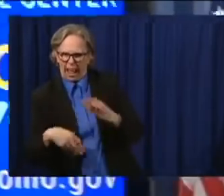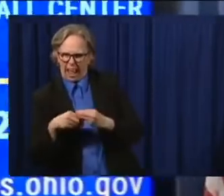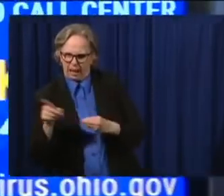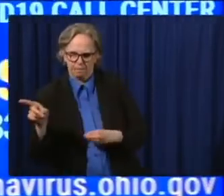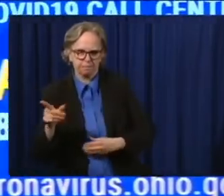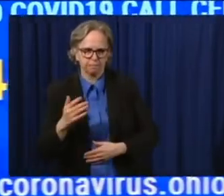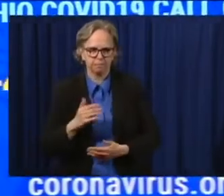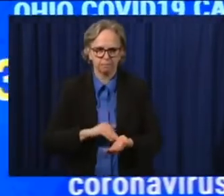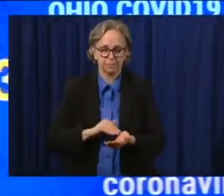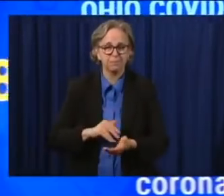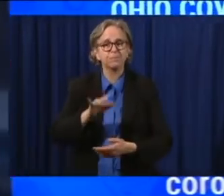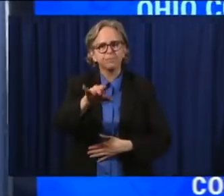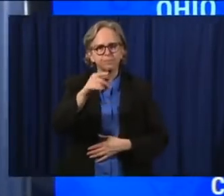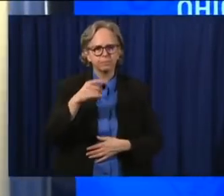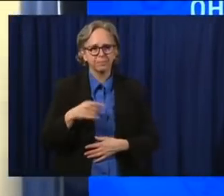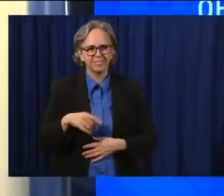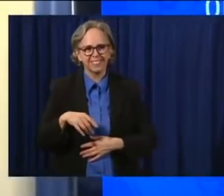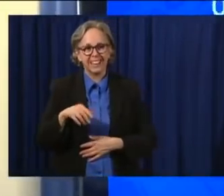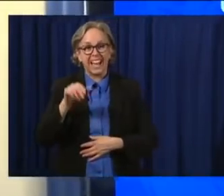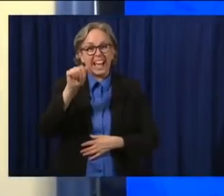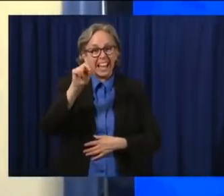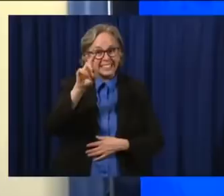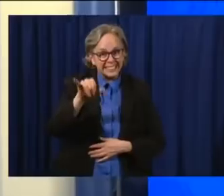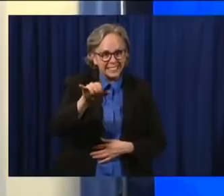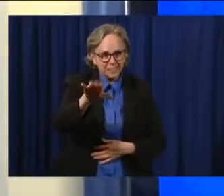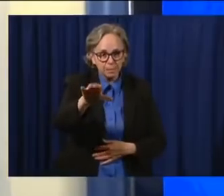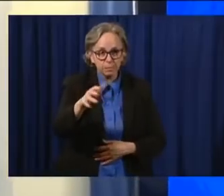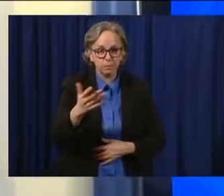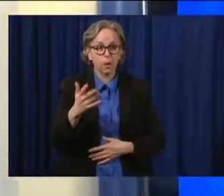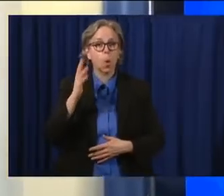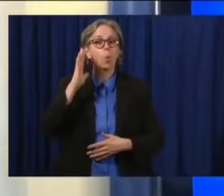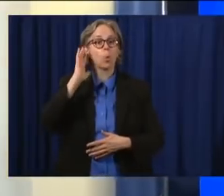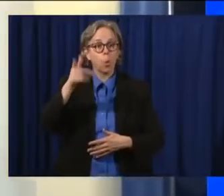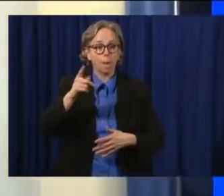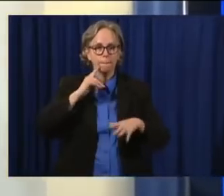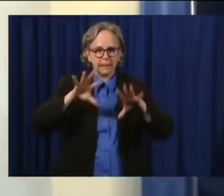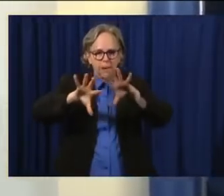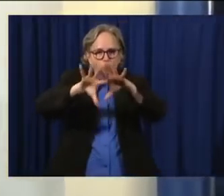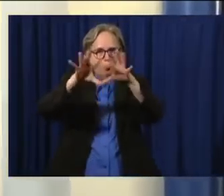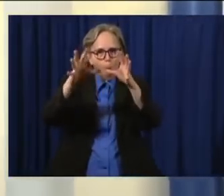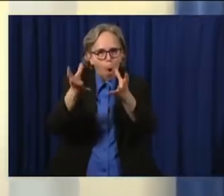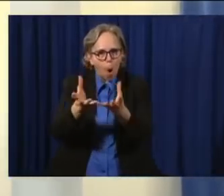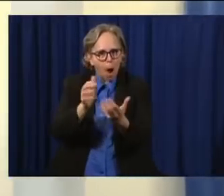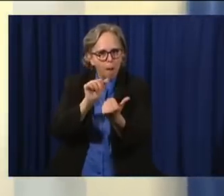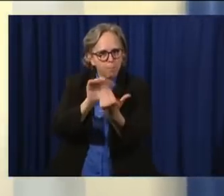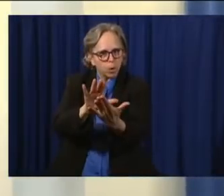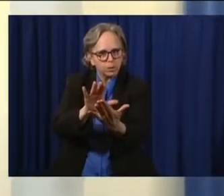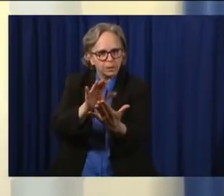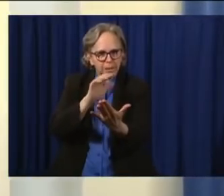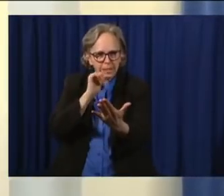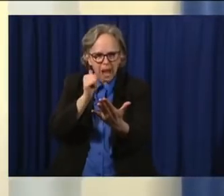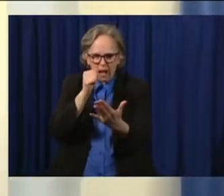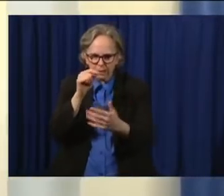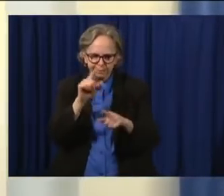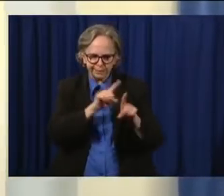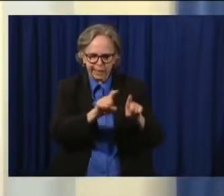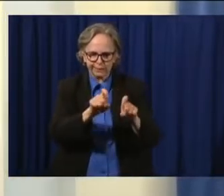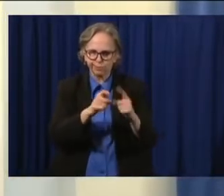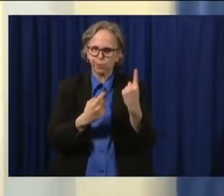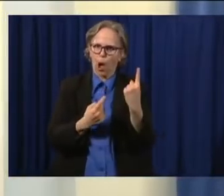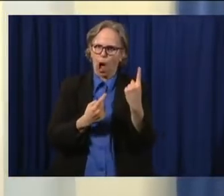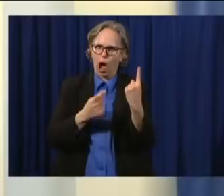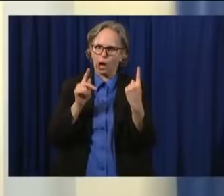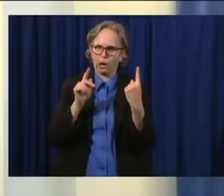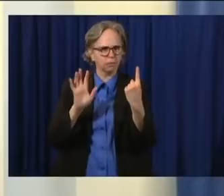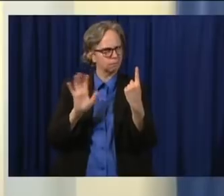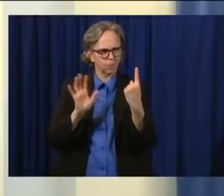Yep. Andy, this is going to be a really holistic approach. We've been testing in nursing homes themselves. They've been doing testing all along.